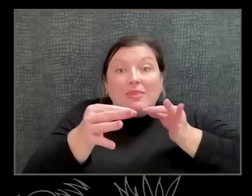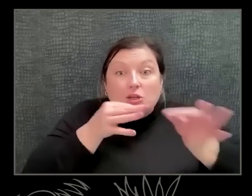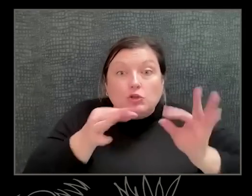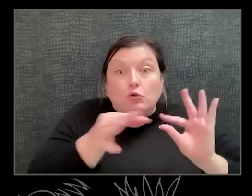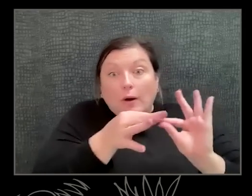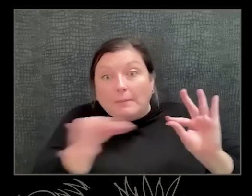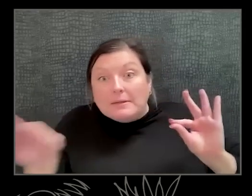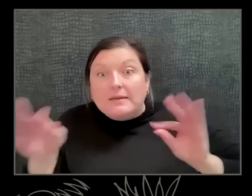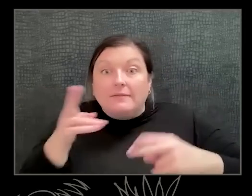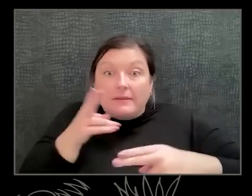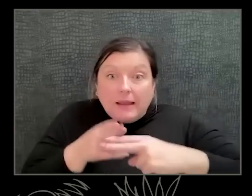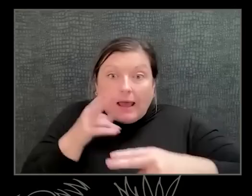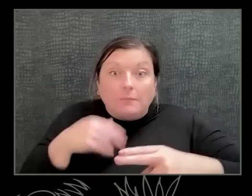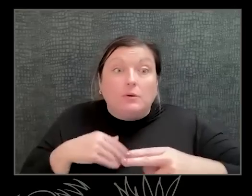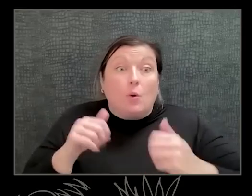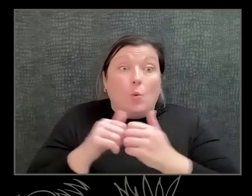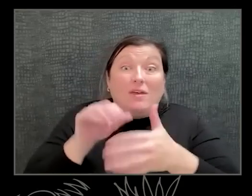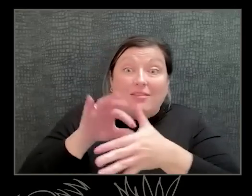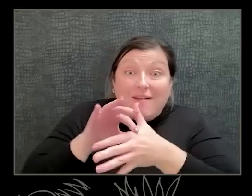and data with them.